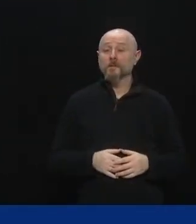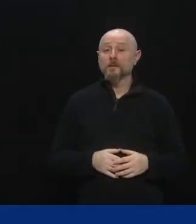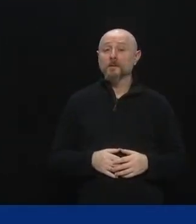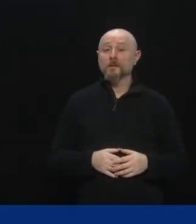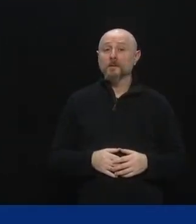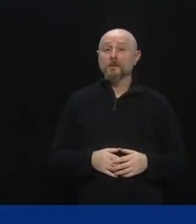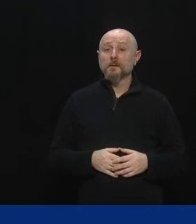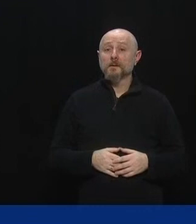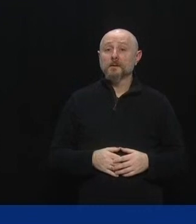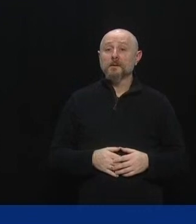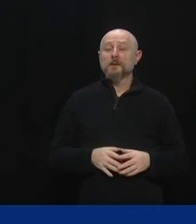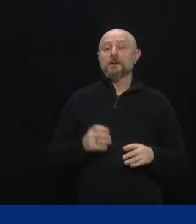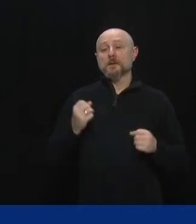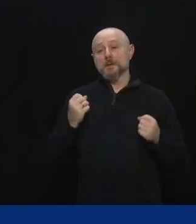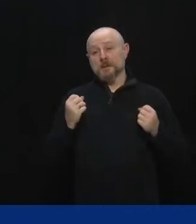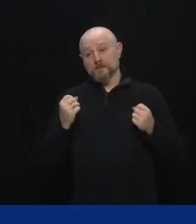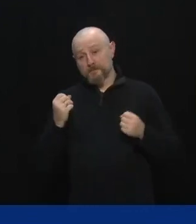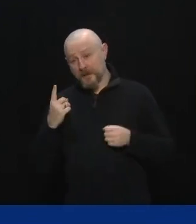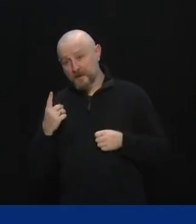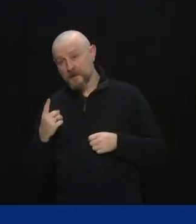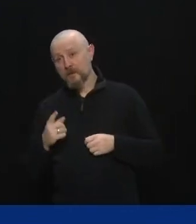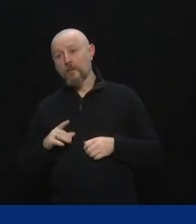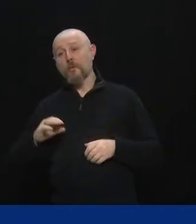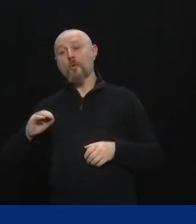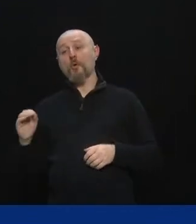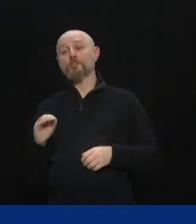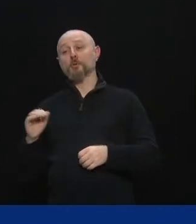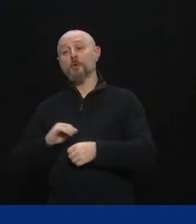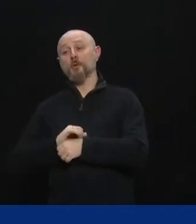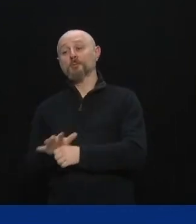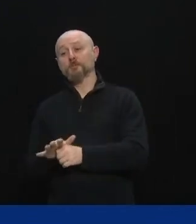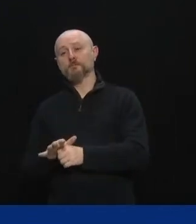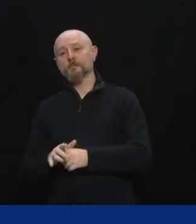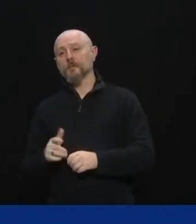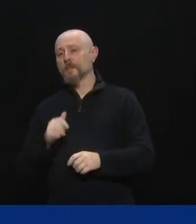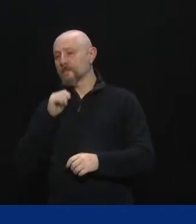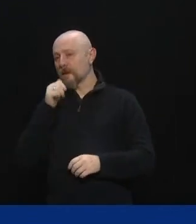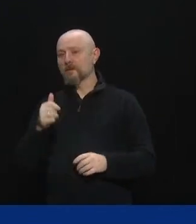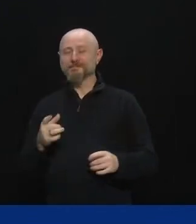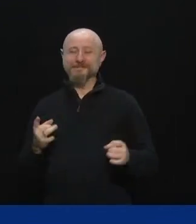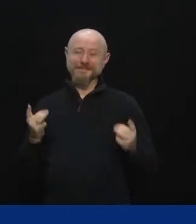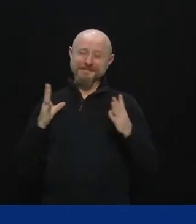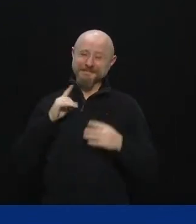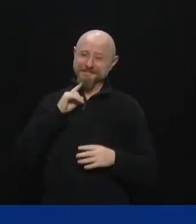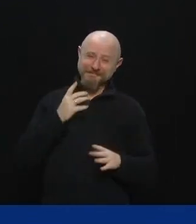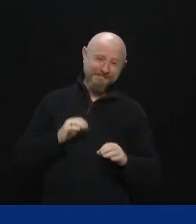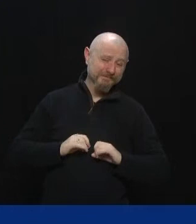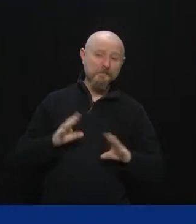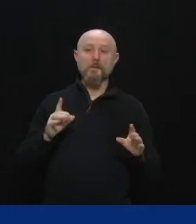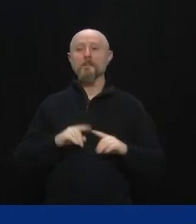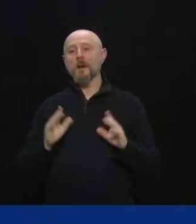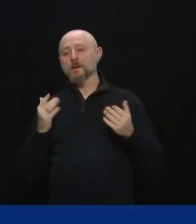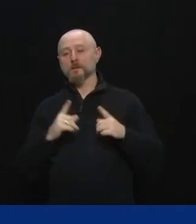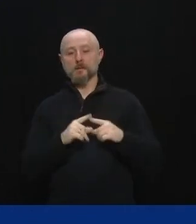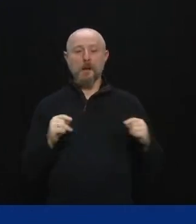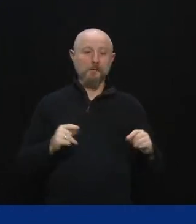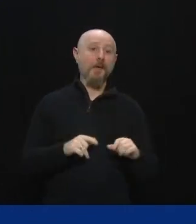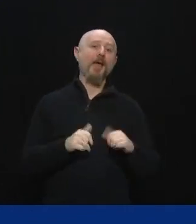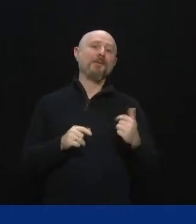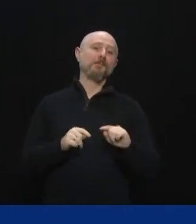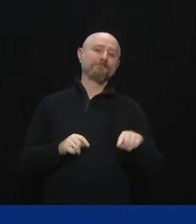but we know that this is a much milder variant than the others. That's what you've been hearing in the numbers all